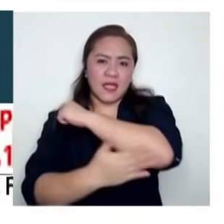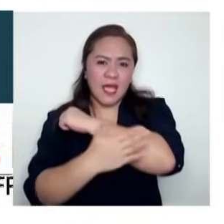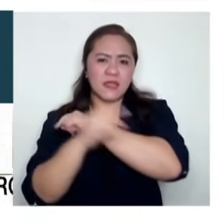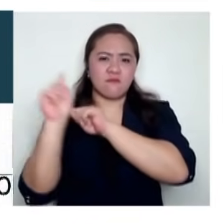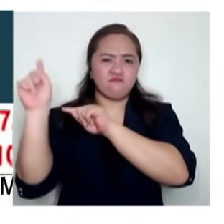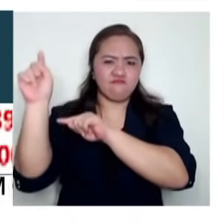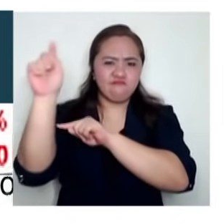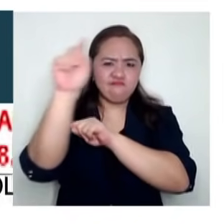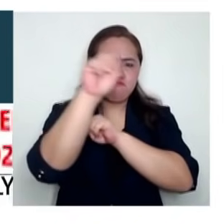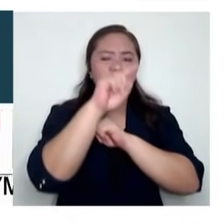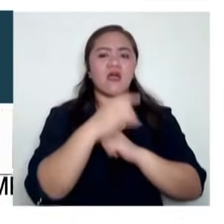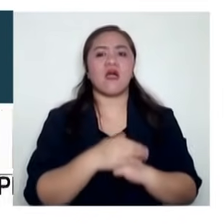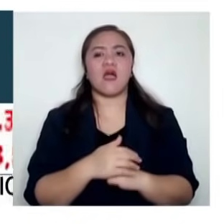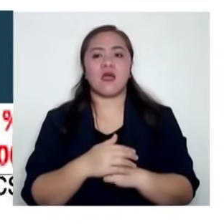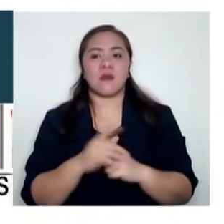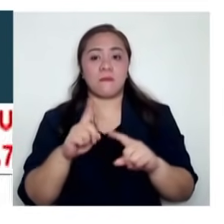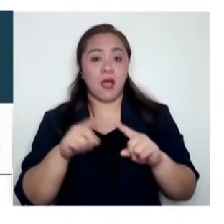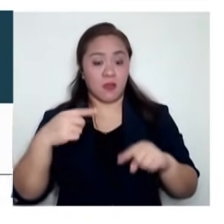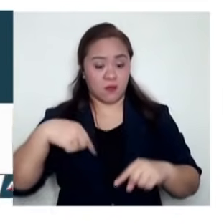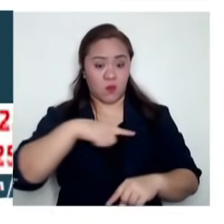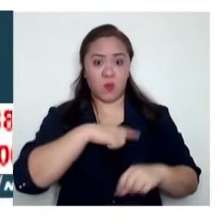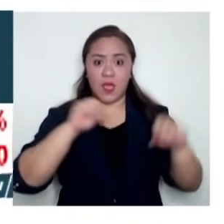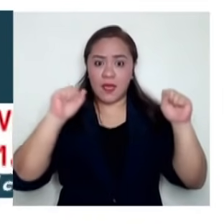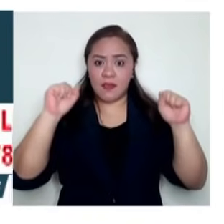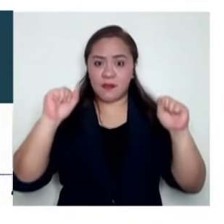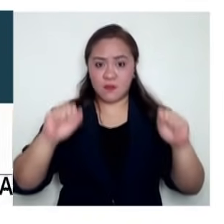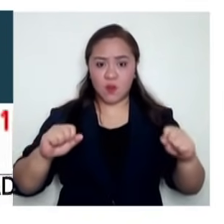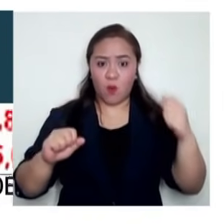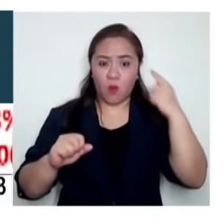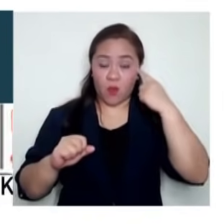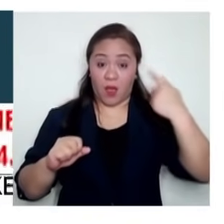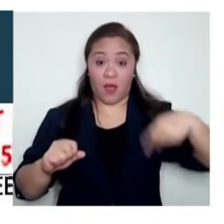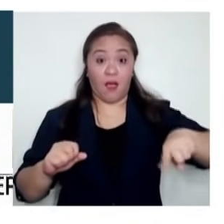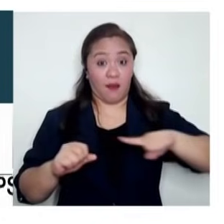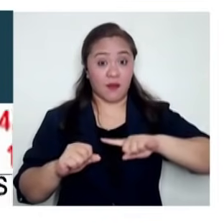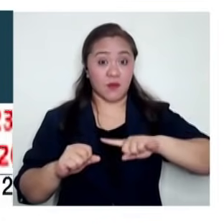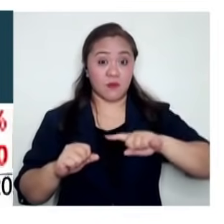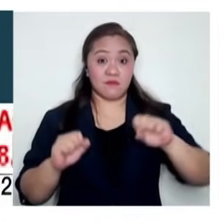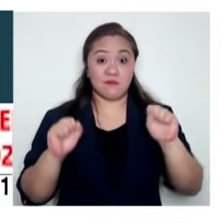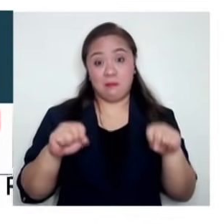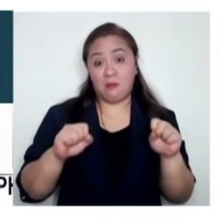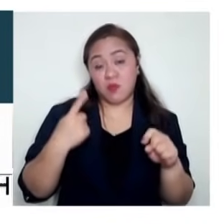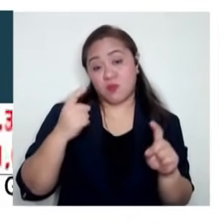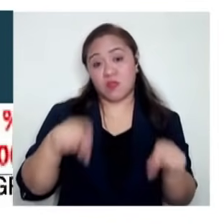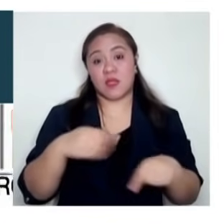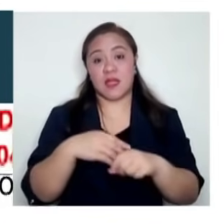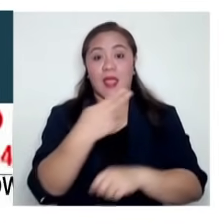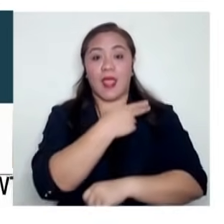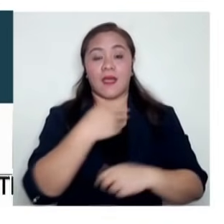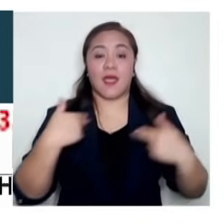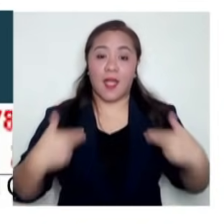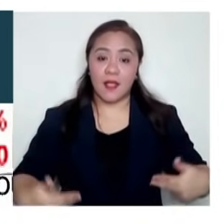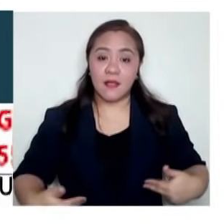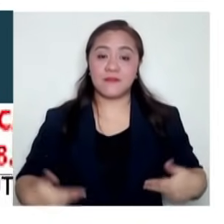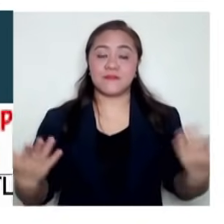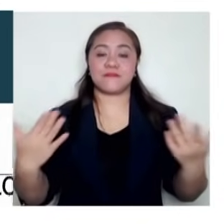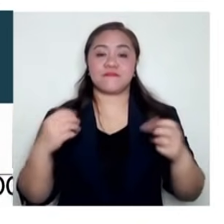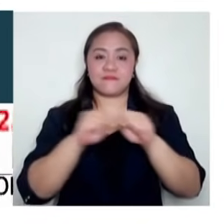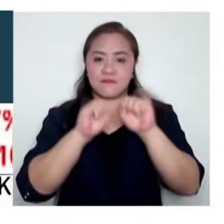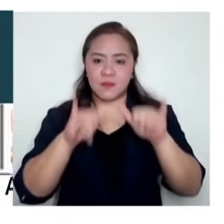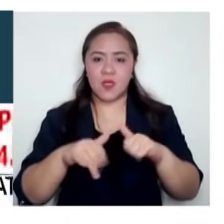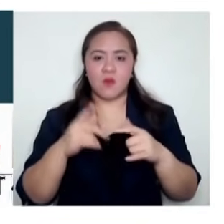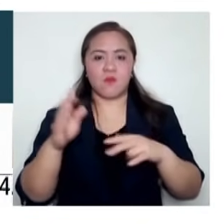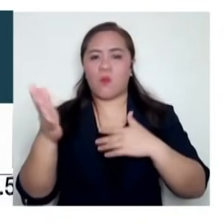And we do know the capacity of our healthcare system. So it is imperative that whatever variant that